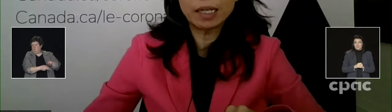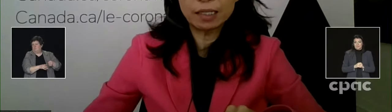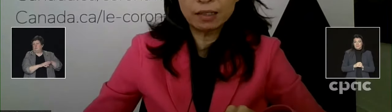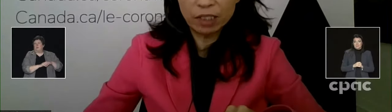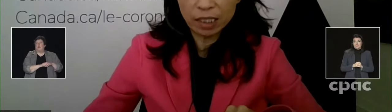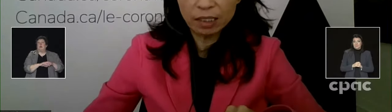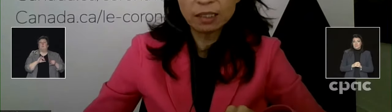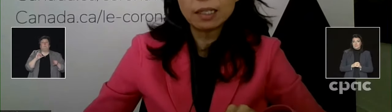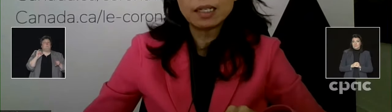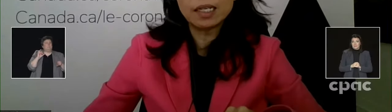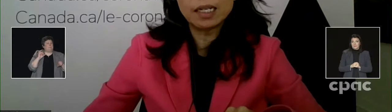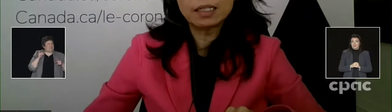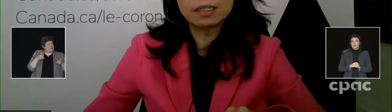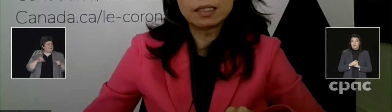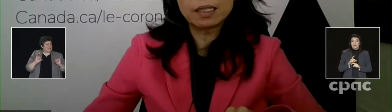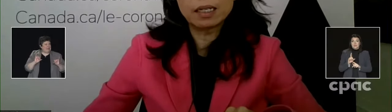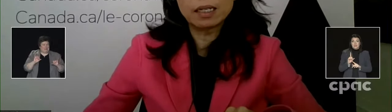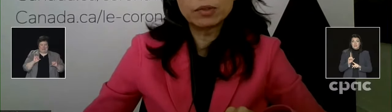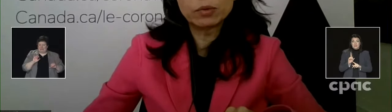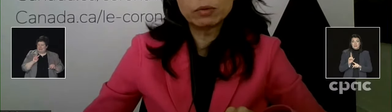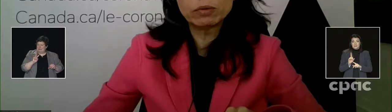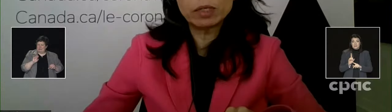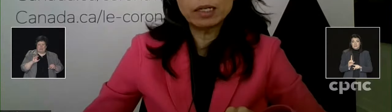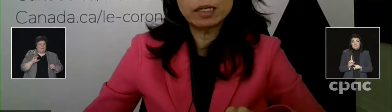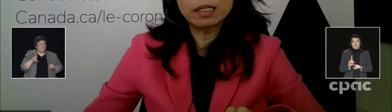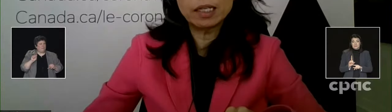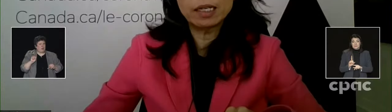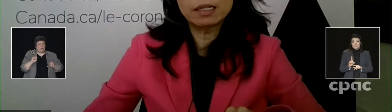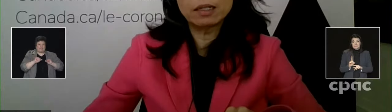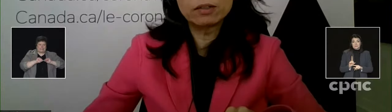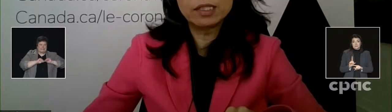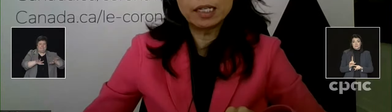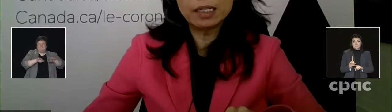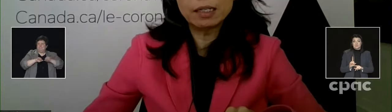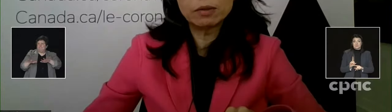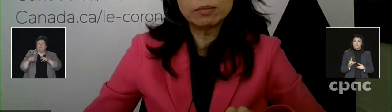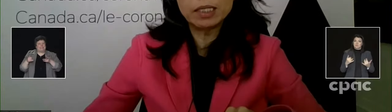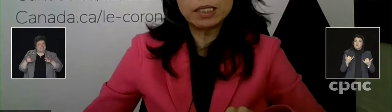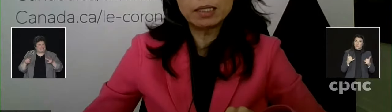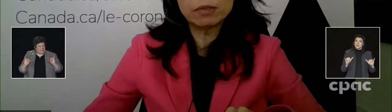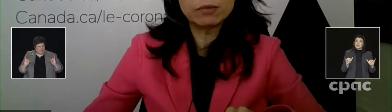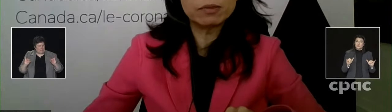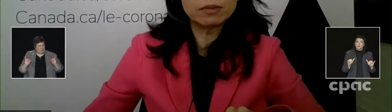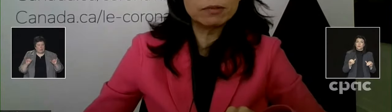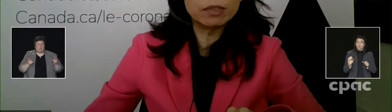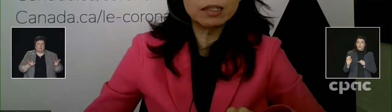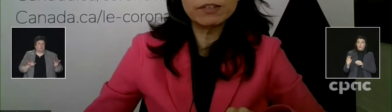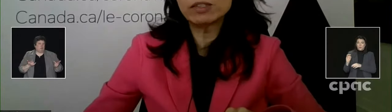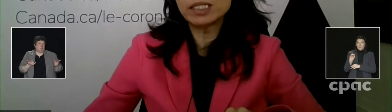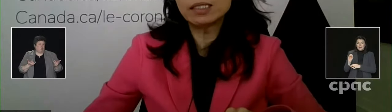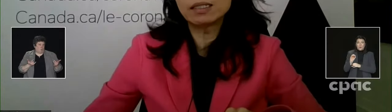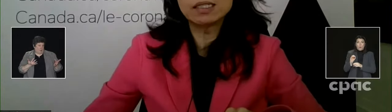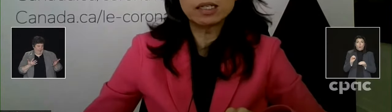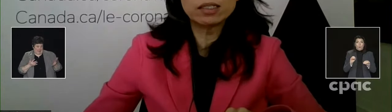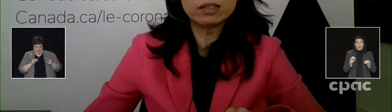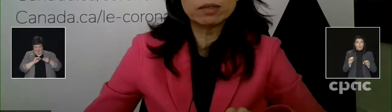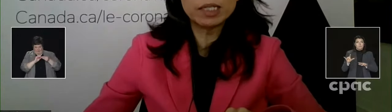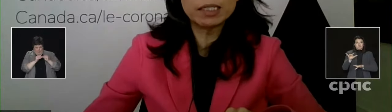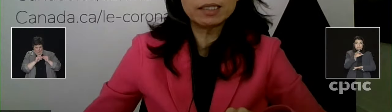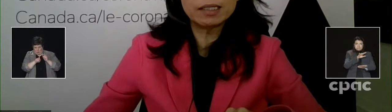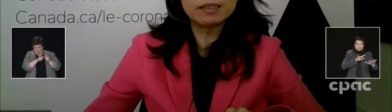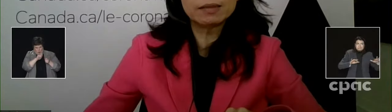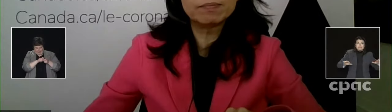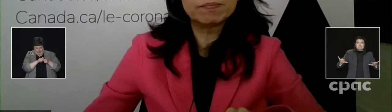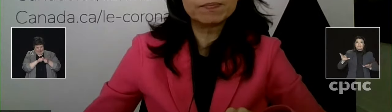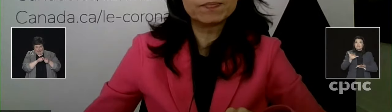viral activity. And so I think that those data will be reevaluated on an